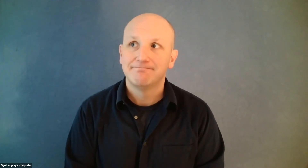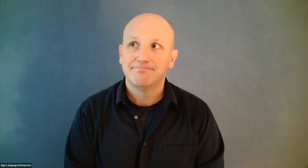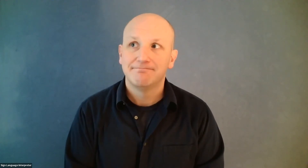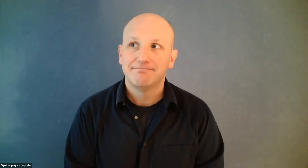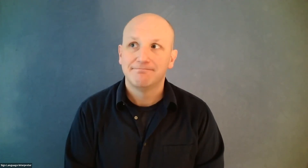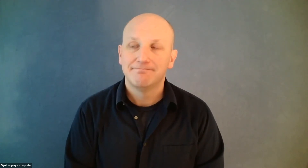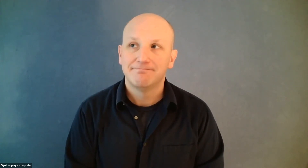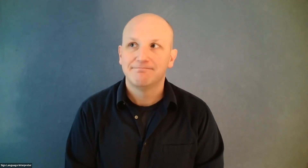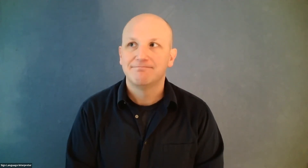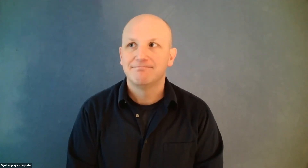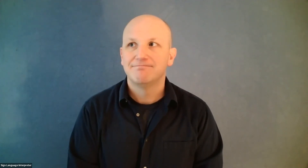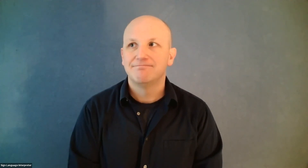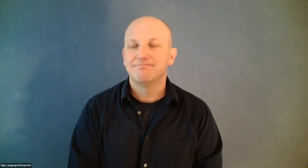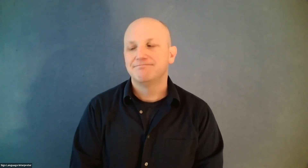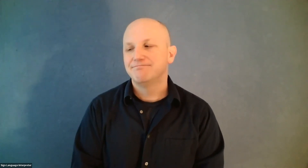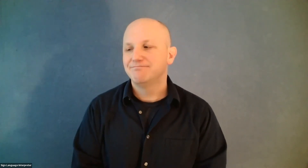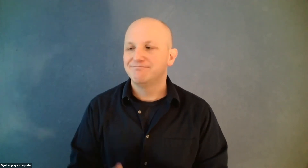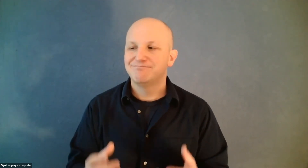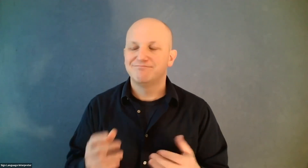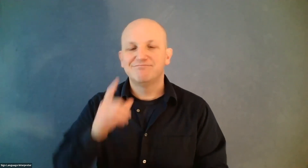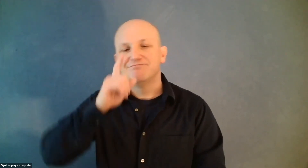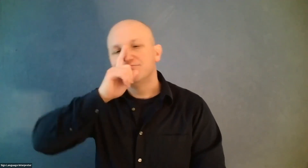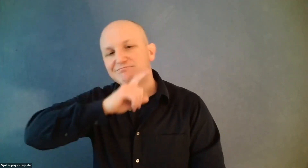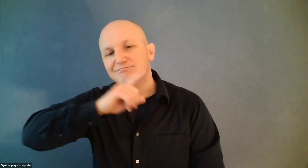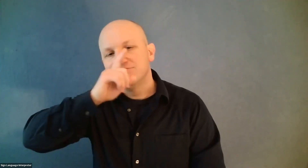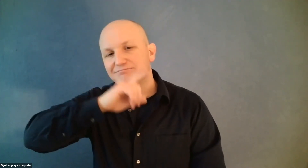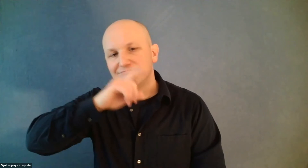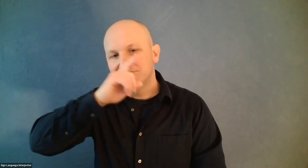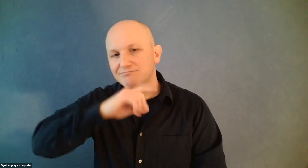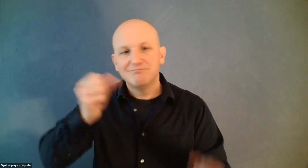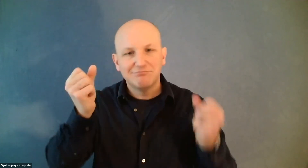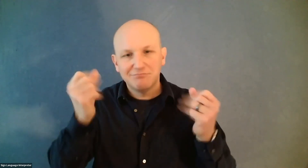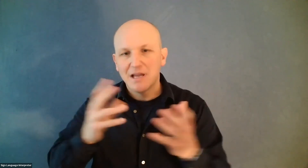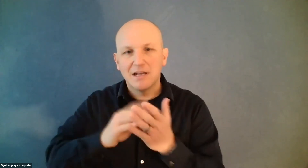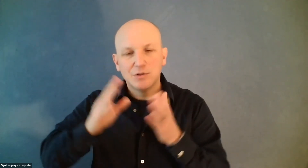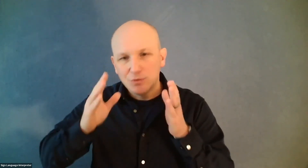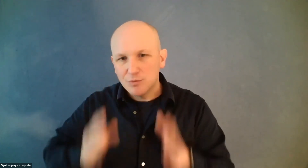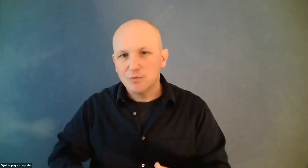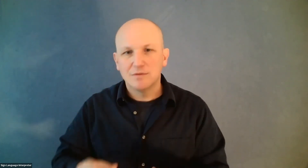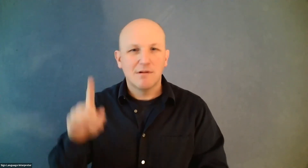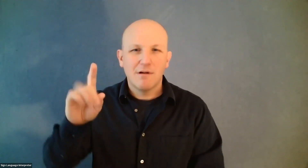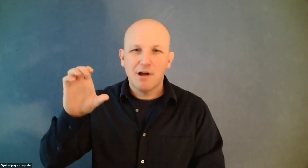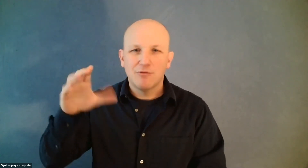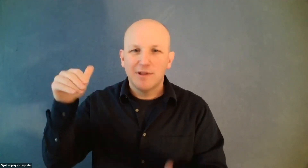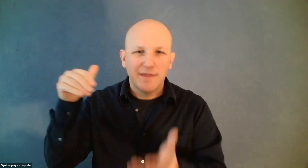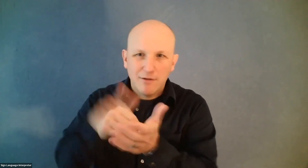I say scam, where a lot of students, thousands, hundreds of thousands of students